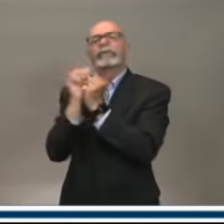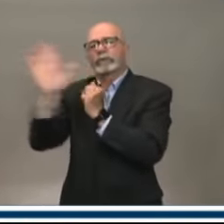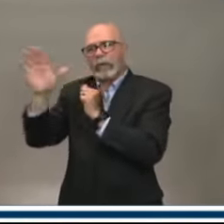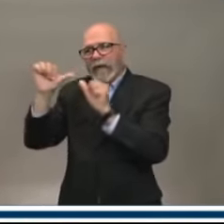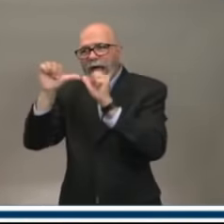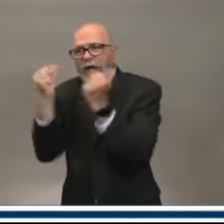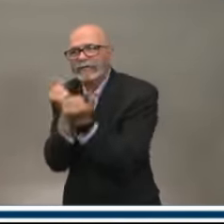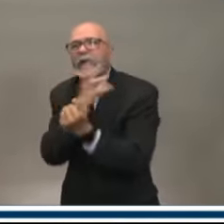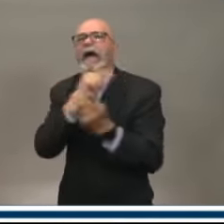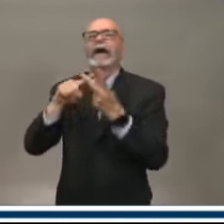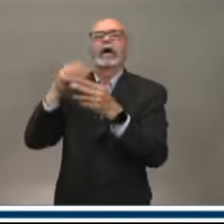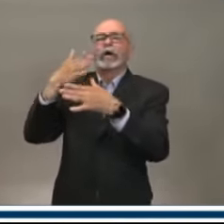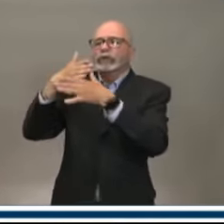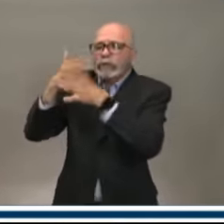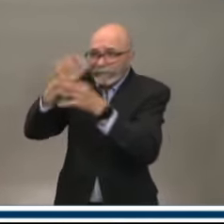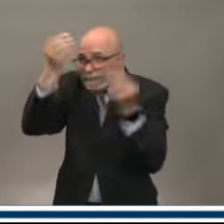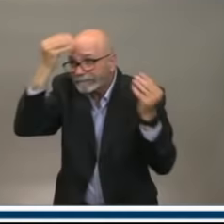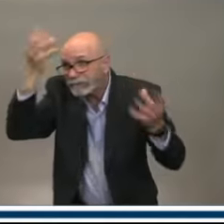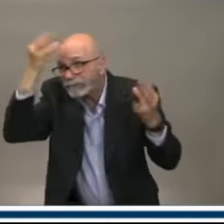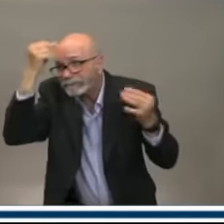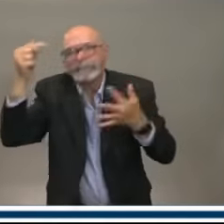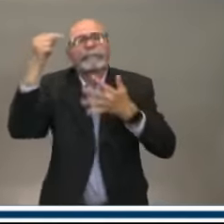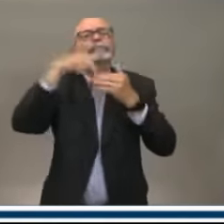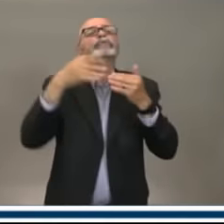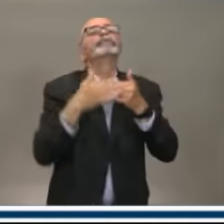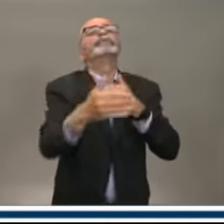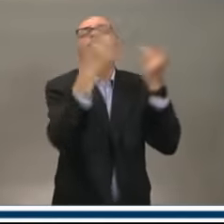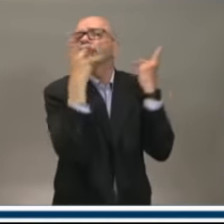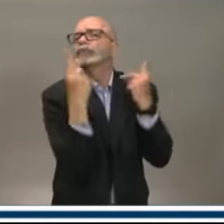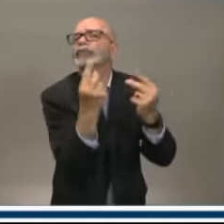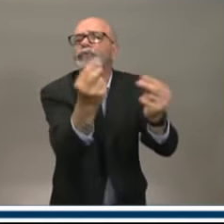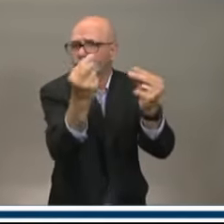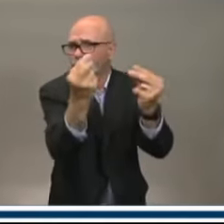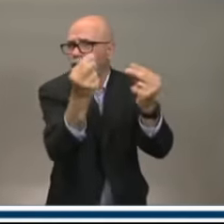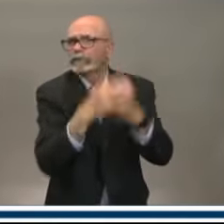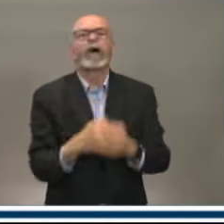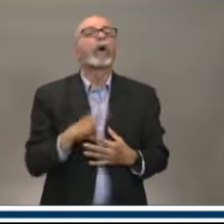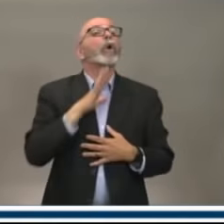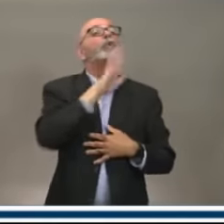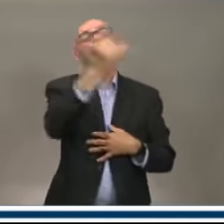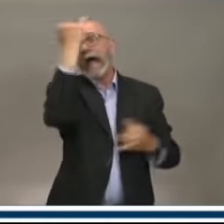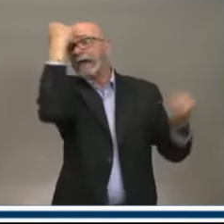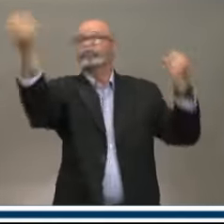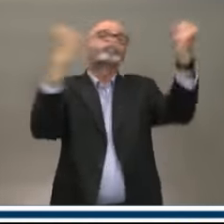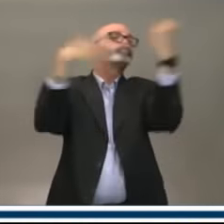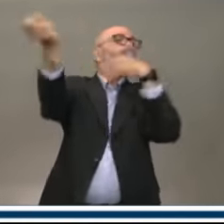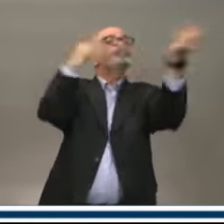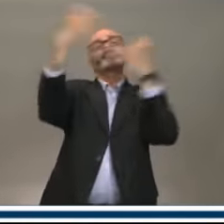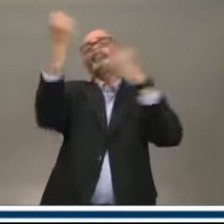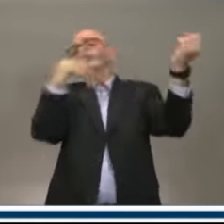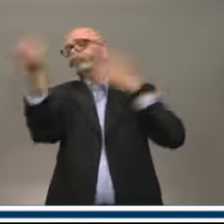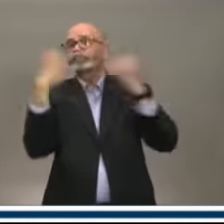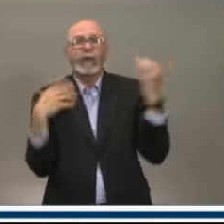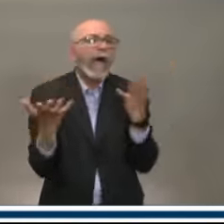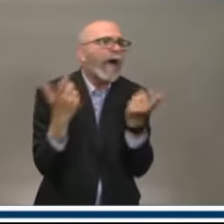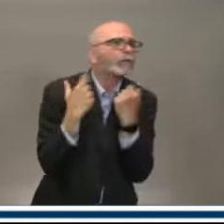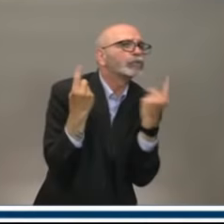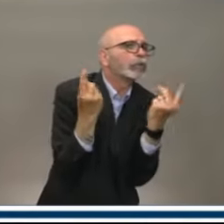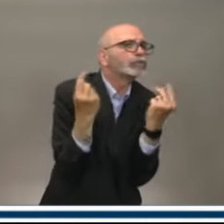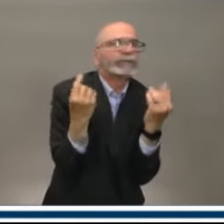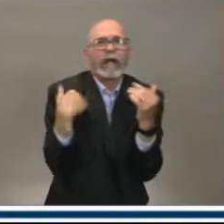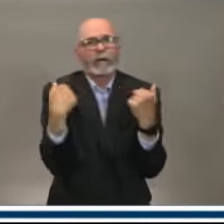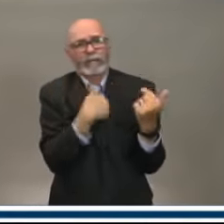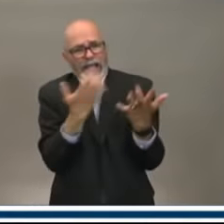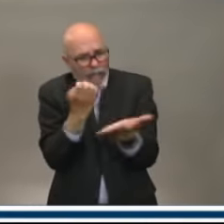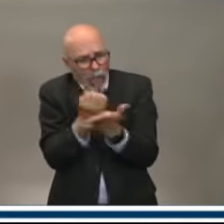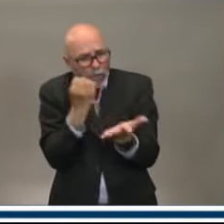new protocols with them and get their input about how we reopen our economy. The document